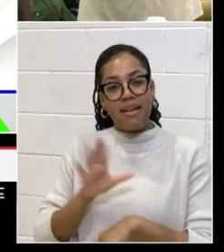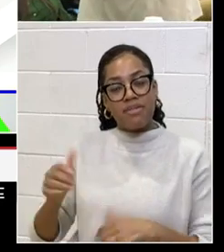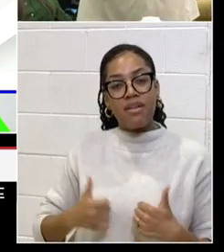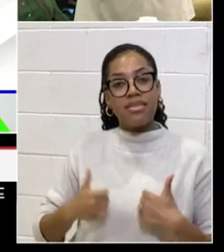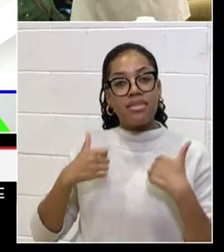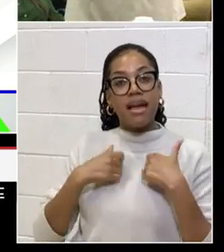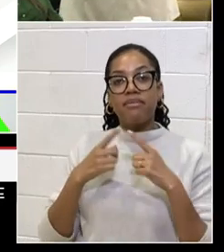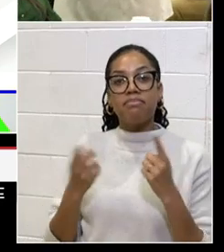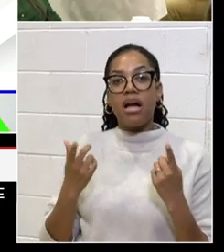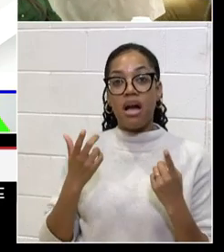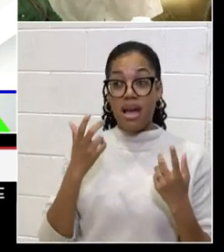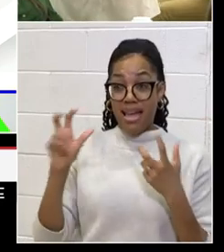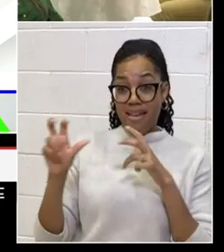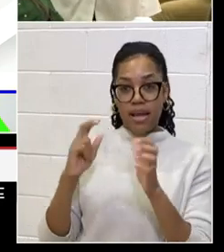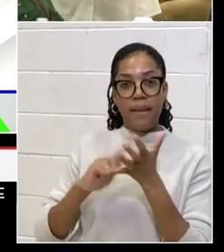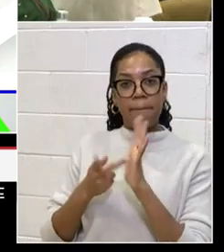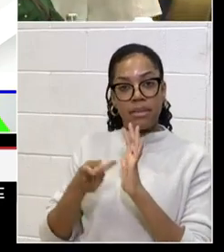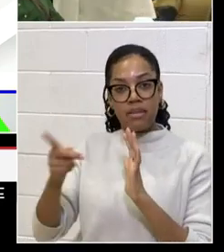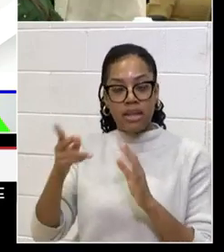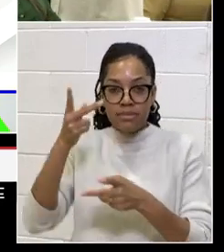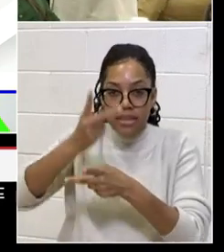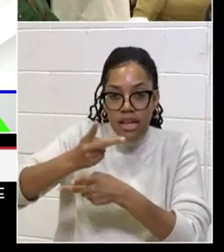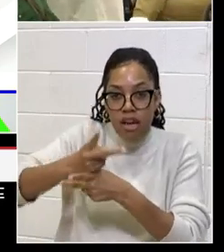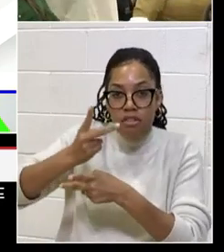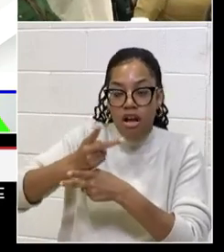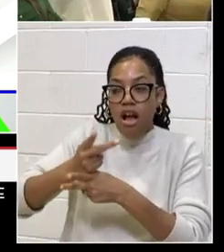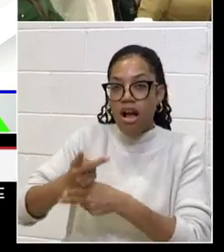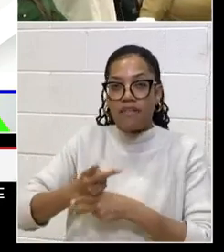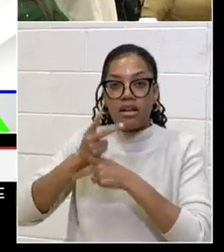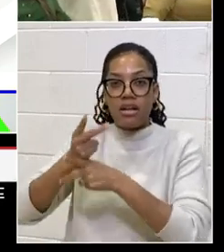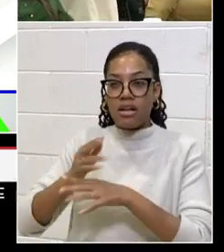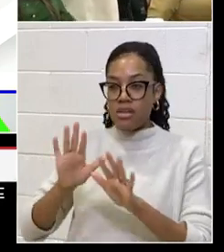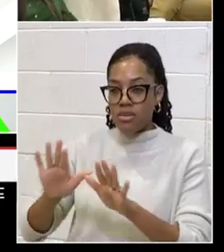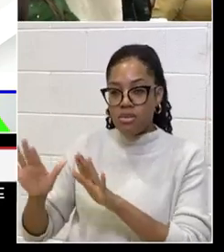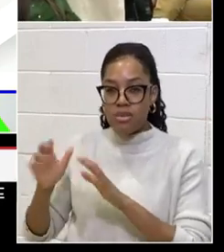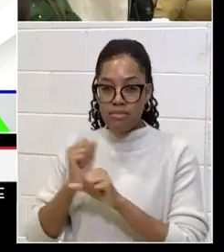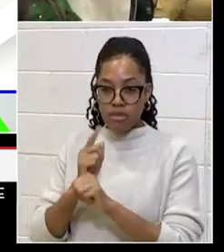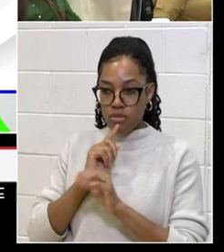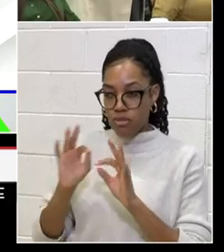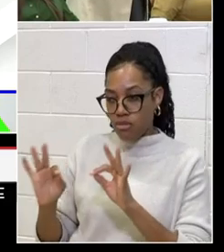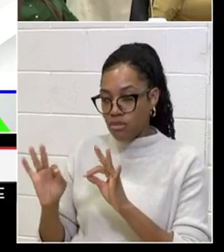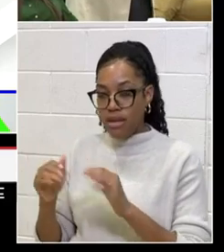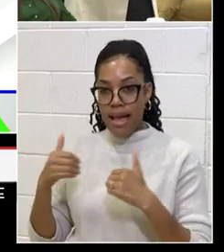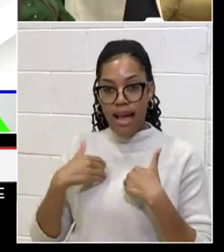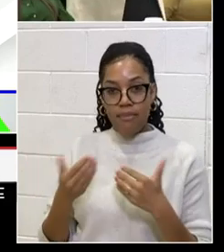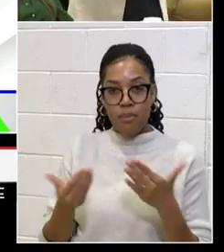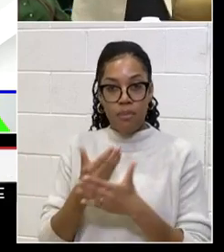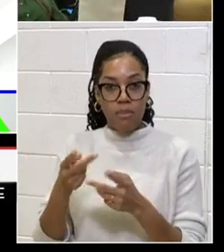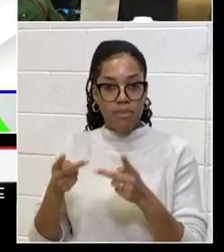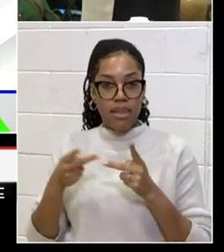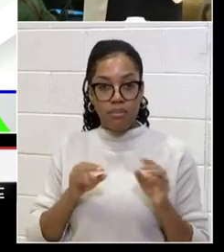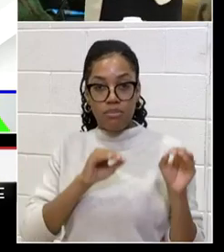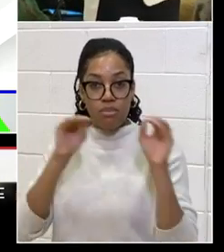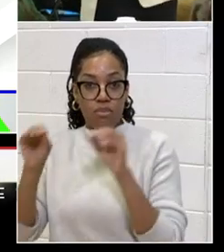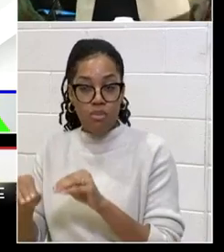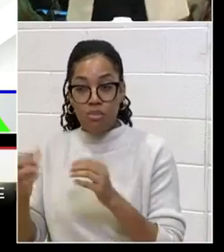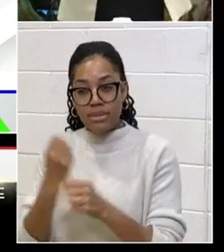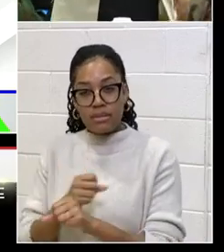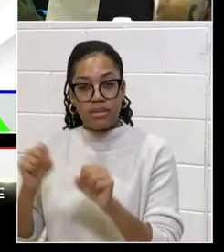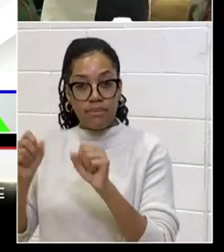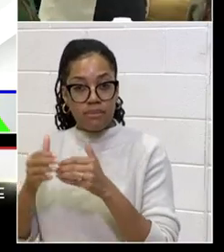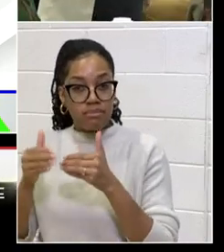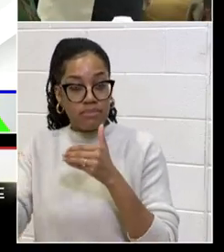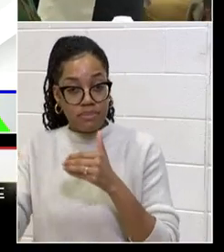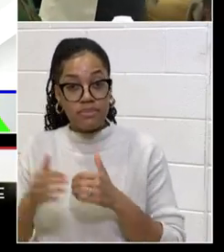were taken care of for the night, and we'll stick with them to make sure that continues to happen. When you invest in public safety, you invest in